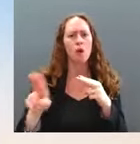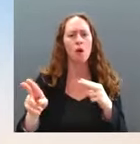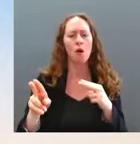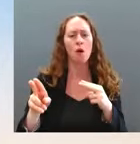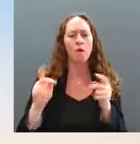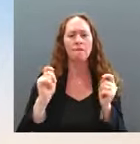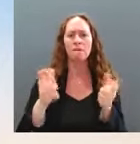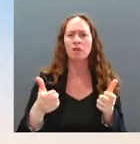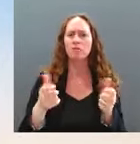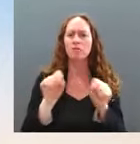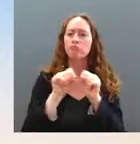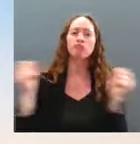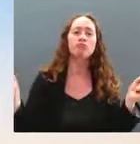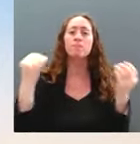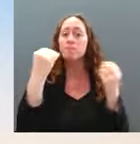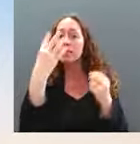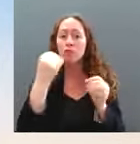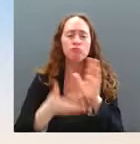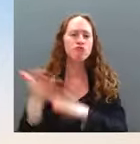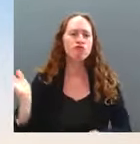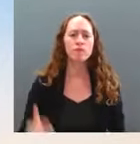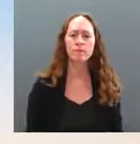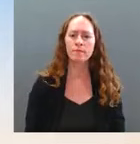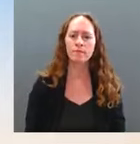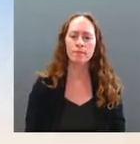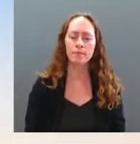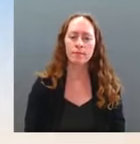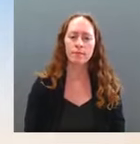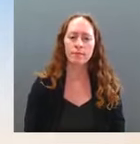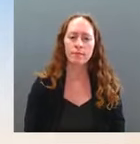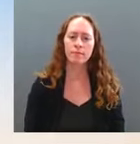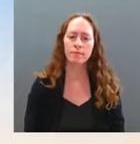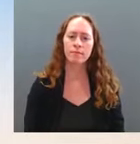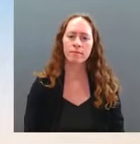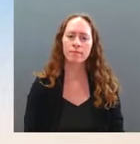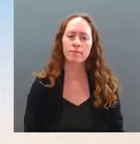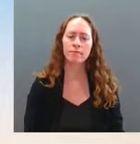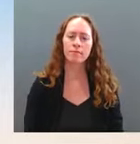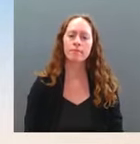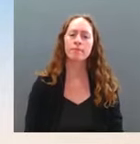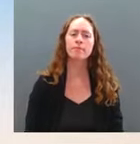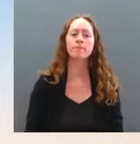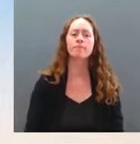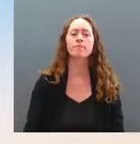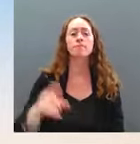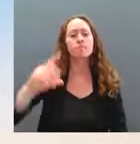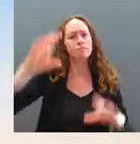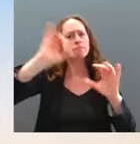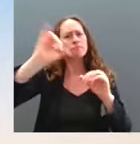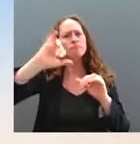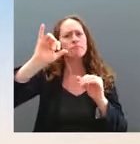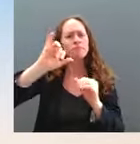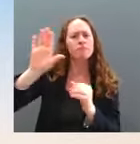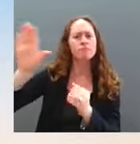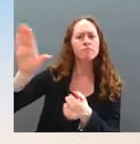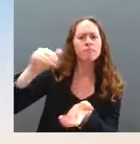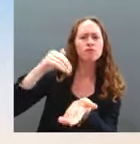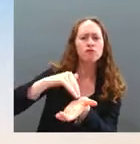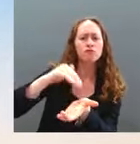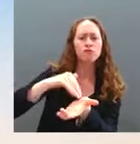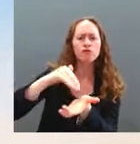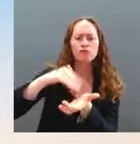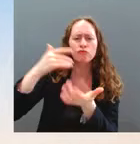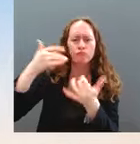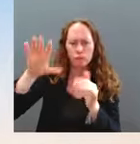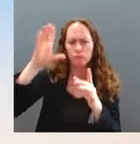lines, those assessments would be made by the president's doctor. He was tested last evening and tested negative. We have